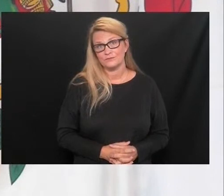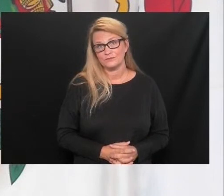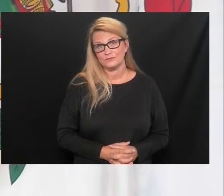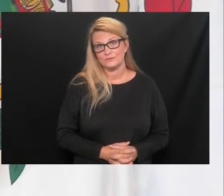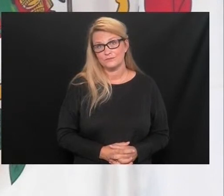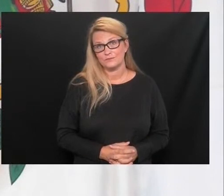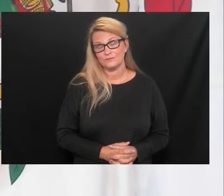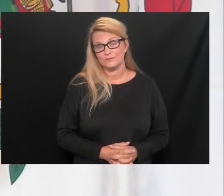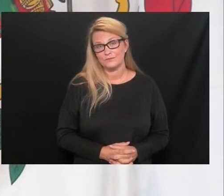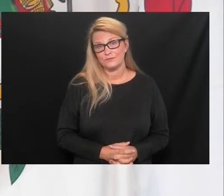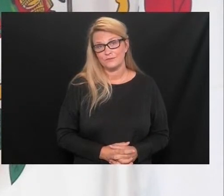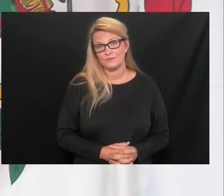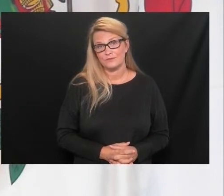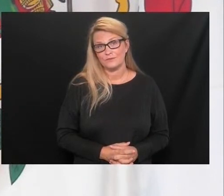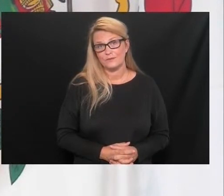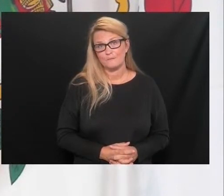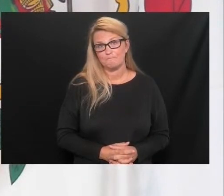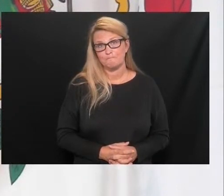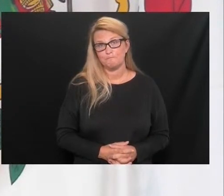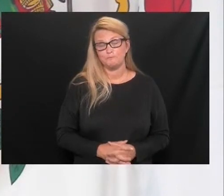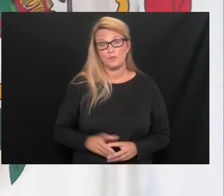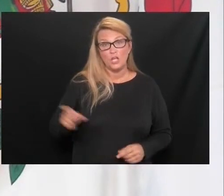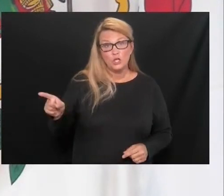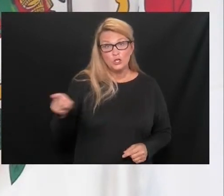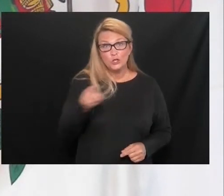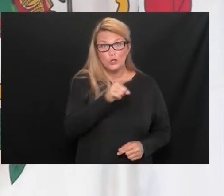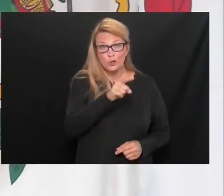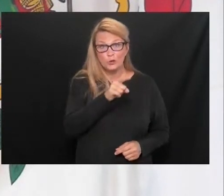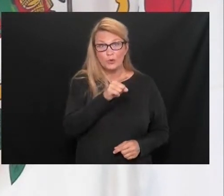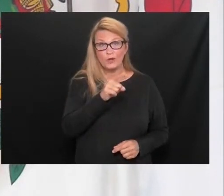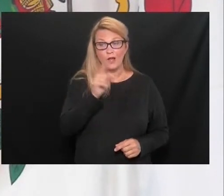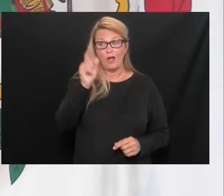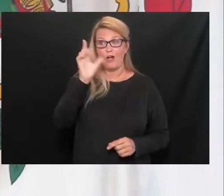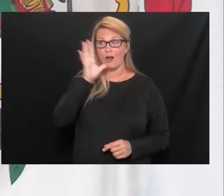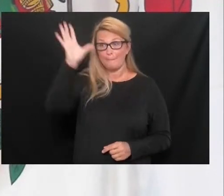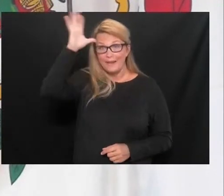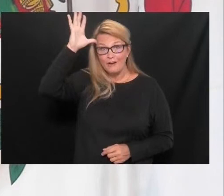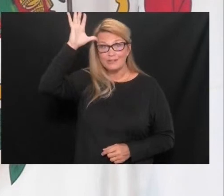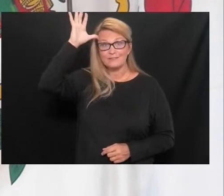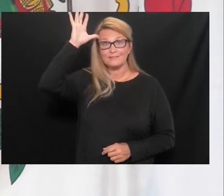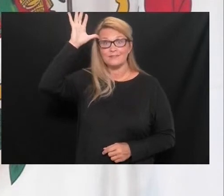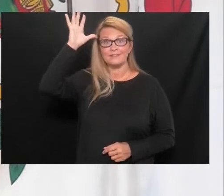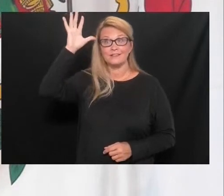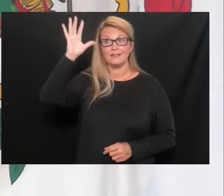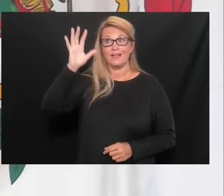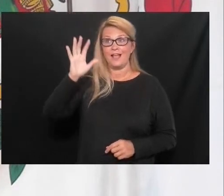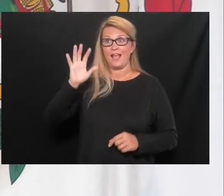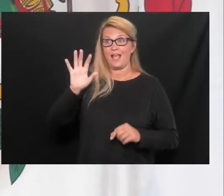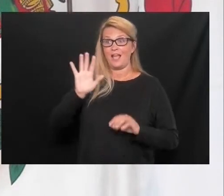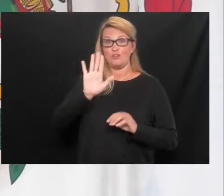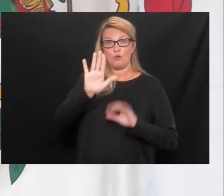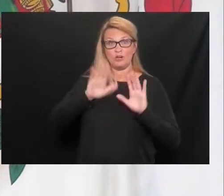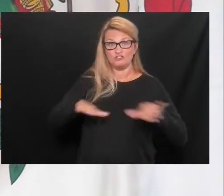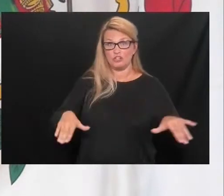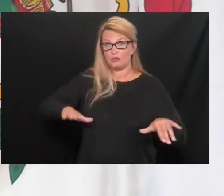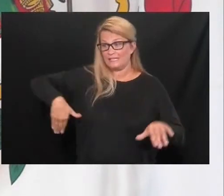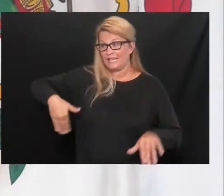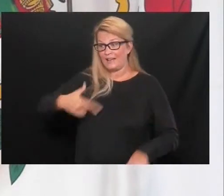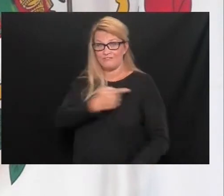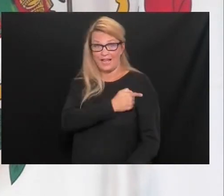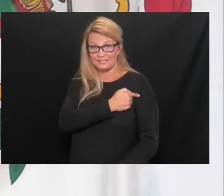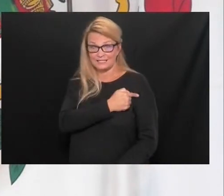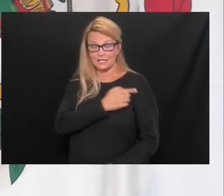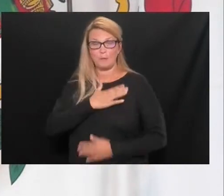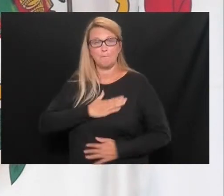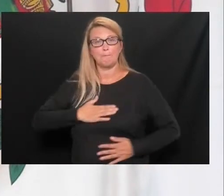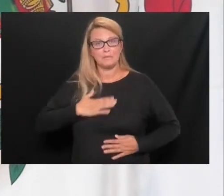Absolutely, without any question. If you're a parent and you're not getting those kids vaccinated, I highly recommend you